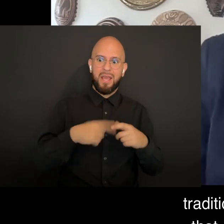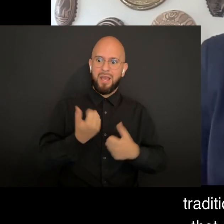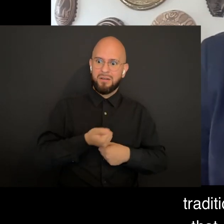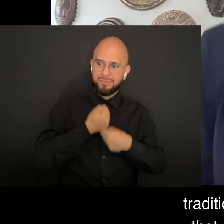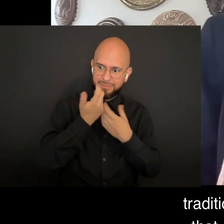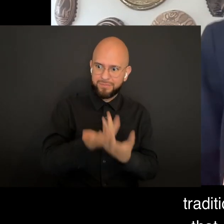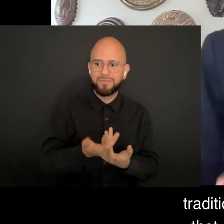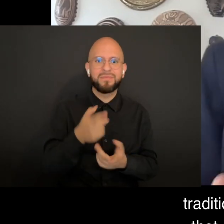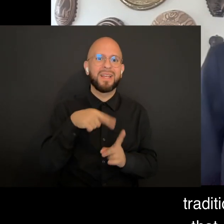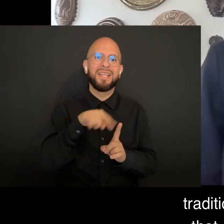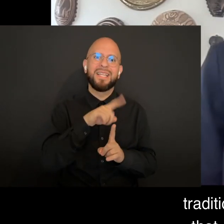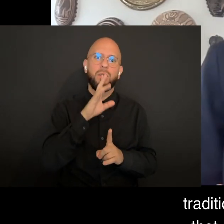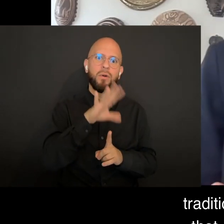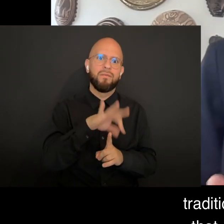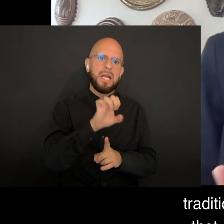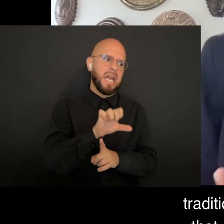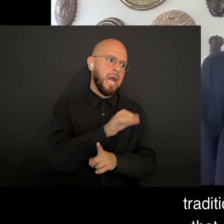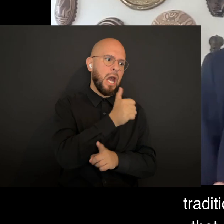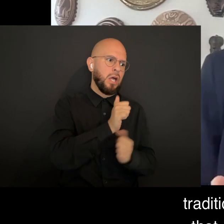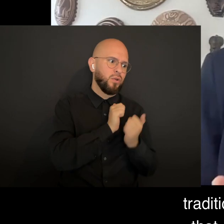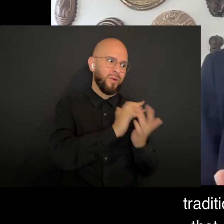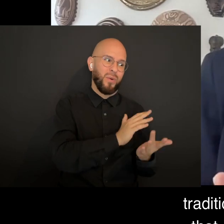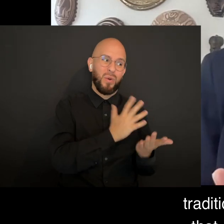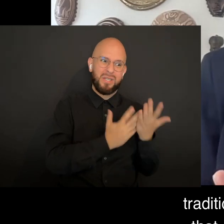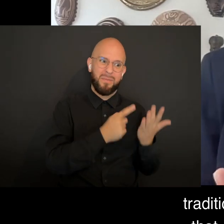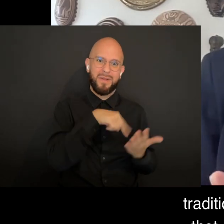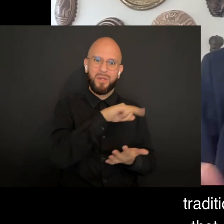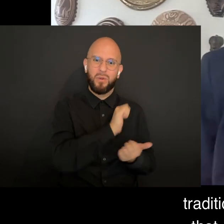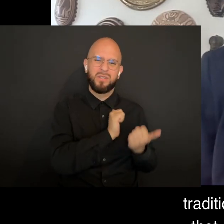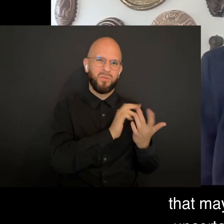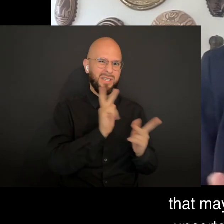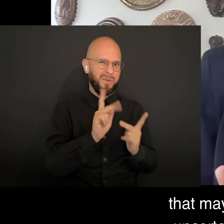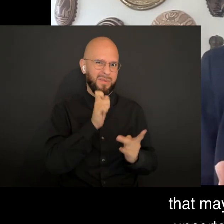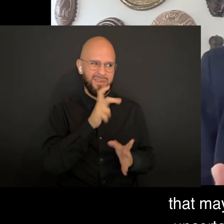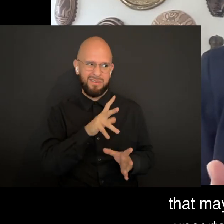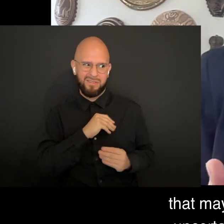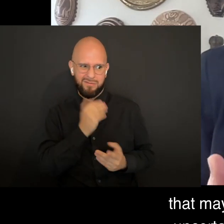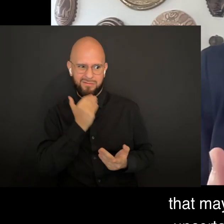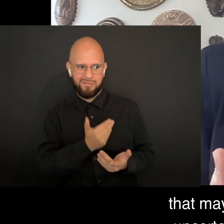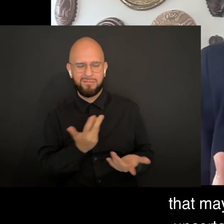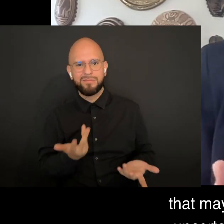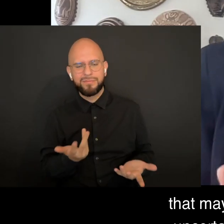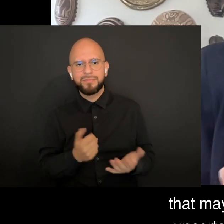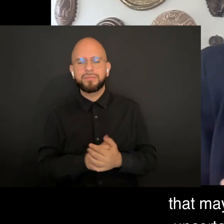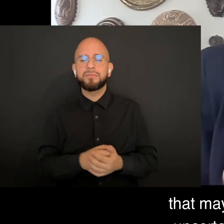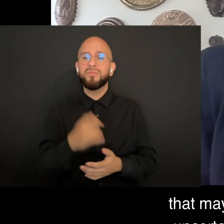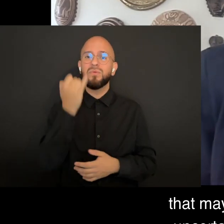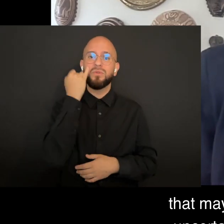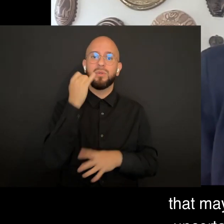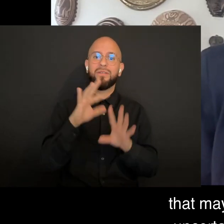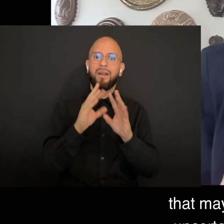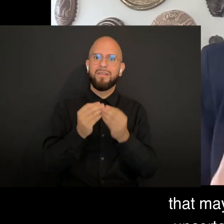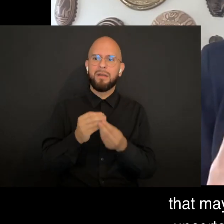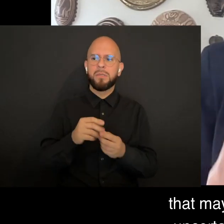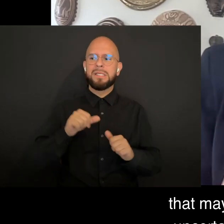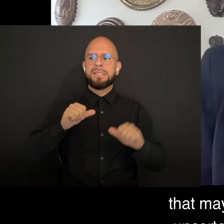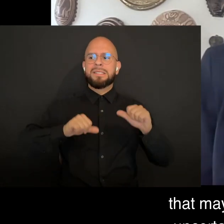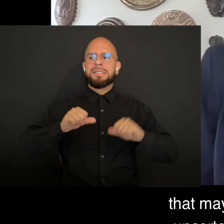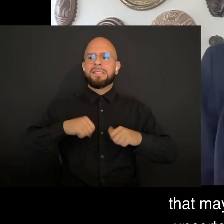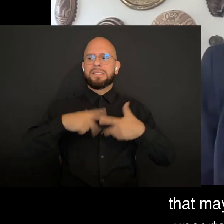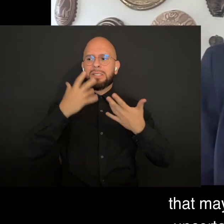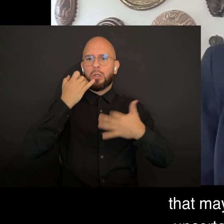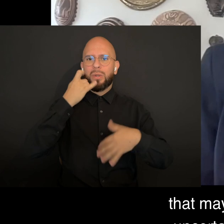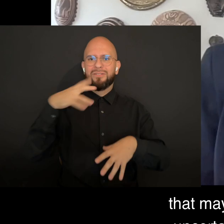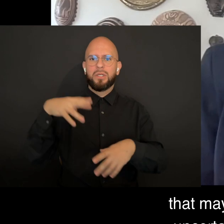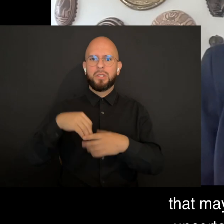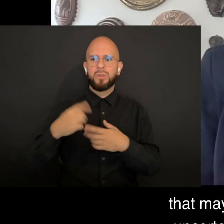If people can't act that grief out, they'll find other ways to do it that may not be as well accepted. So if a